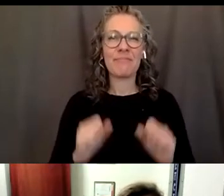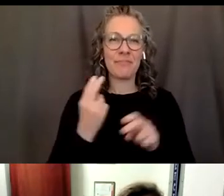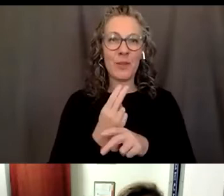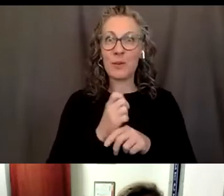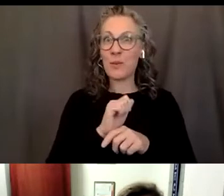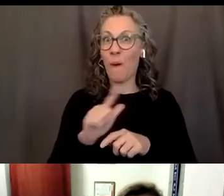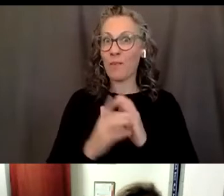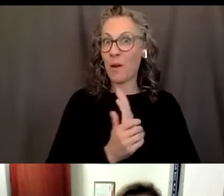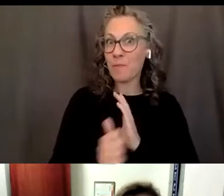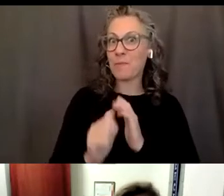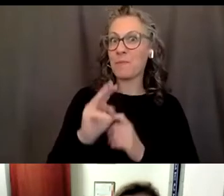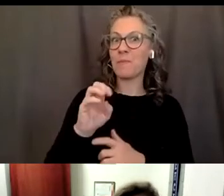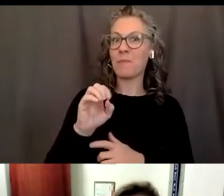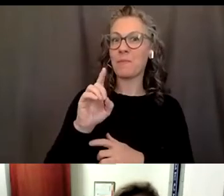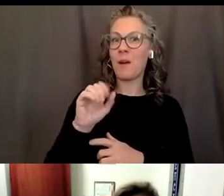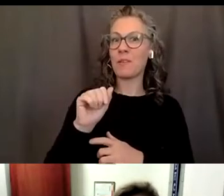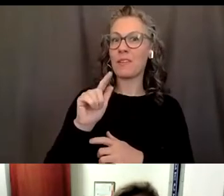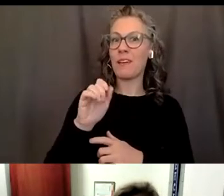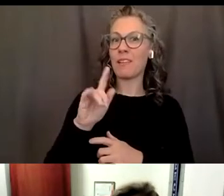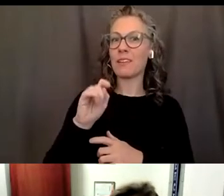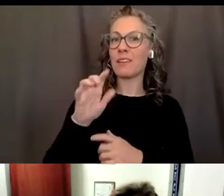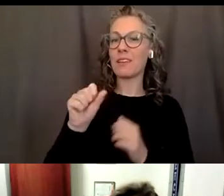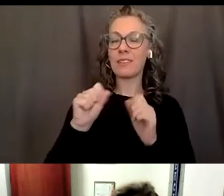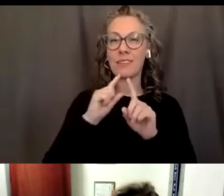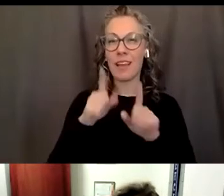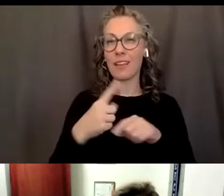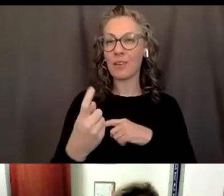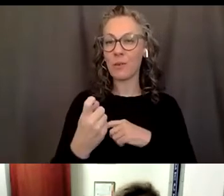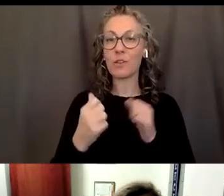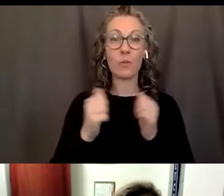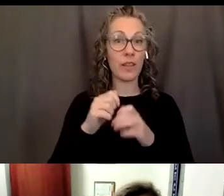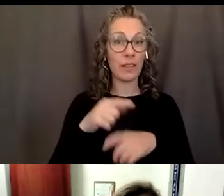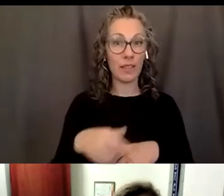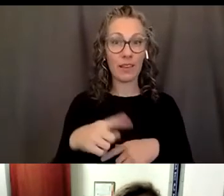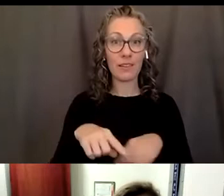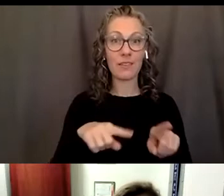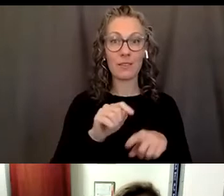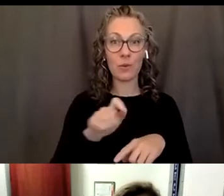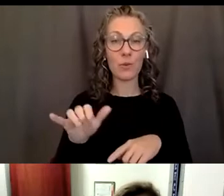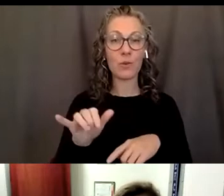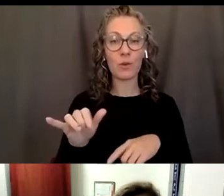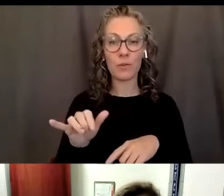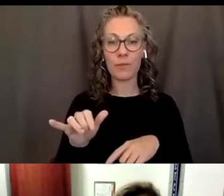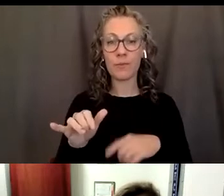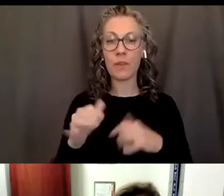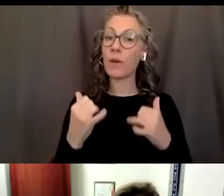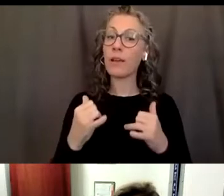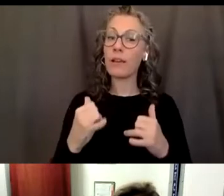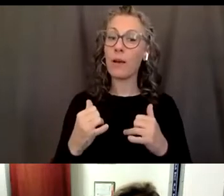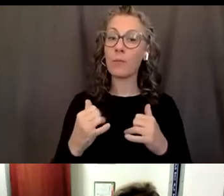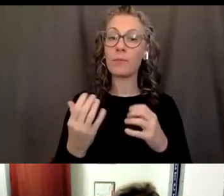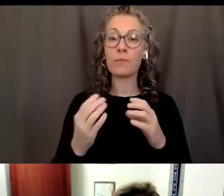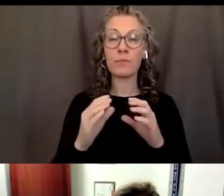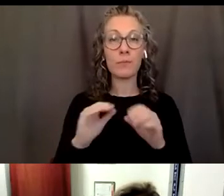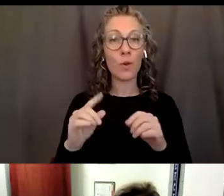any question, in addition to these tools that we're sharing about today. So I currently don't have anyone in line. Does